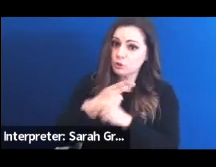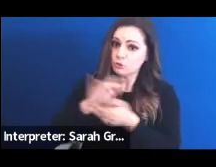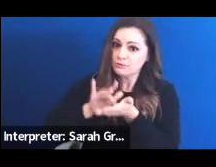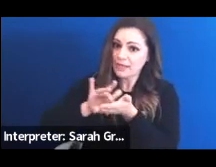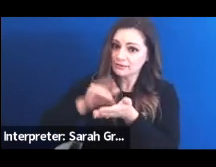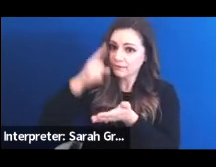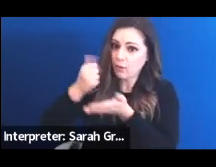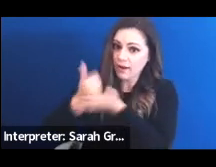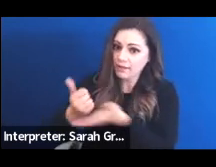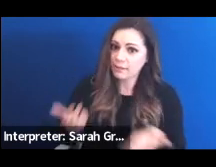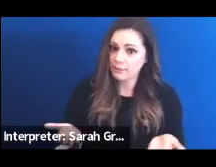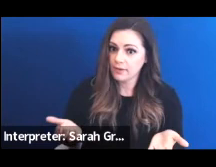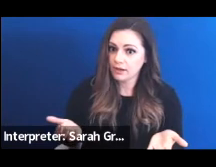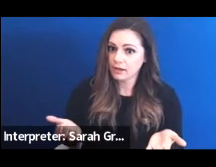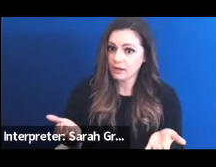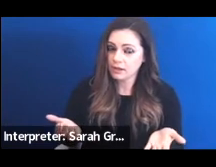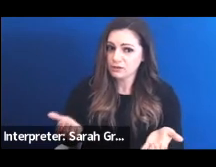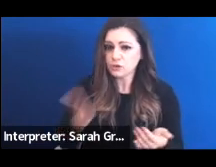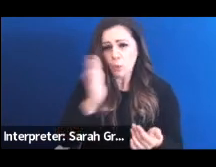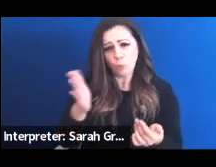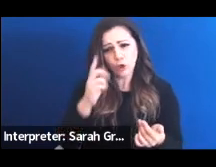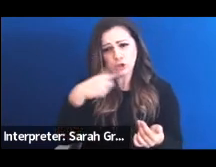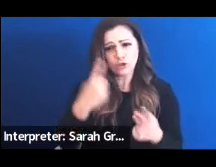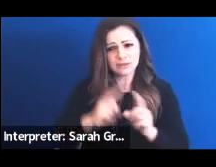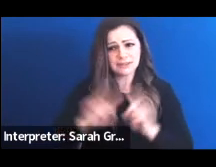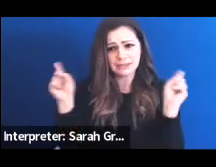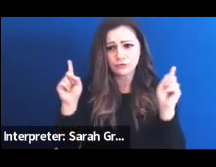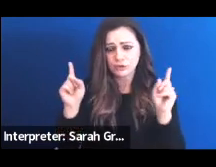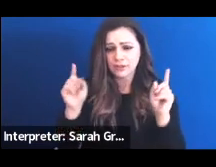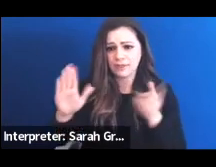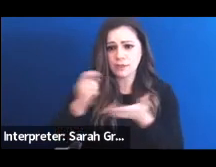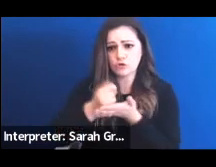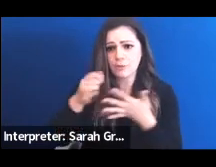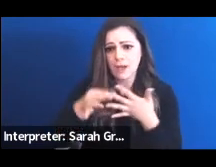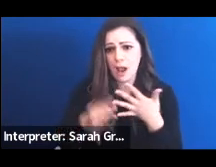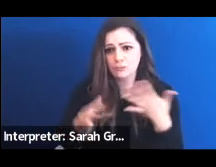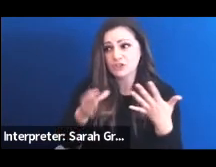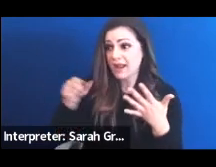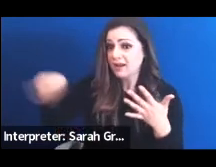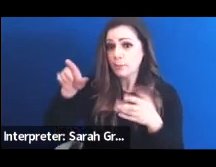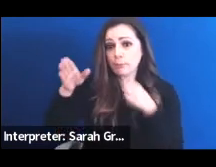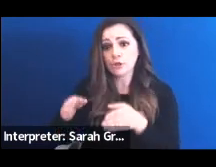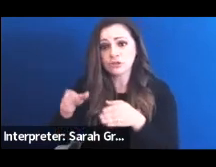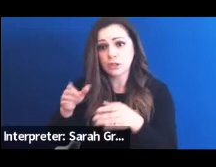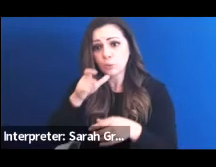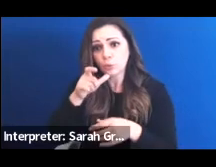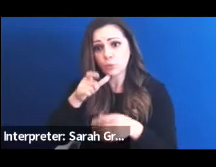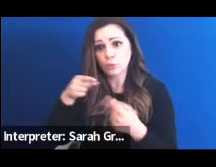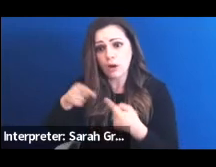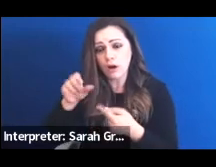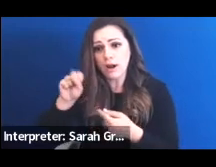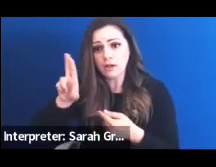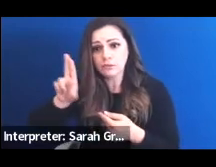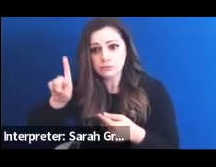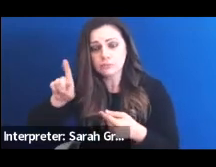You know, there'd be a bunch of different treatment options and the person would have the choice. It wouldn't be a matter of us telling the person what kind of treatment they were going to